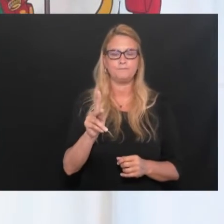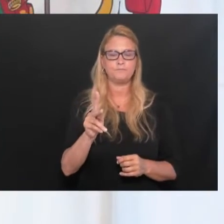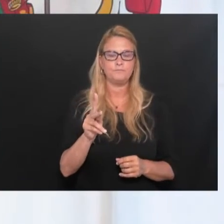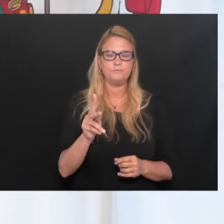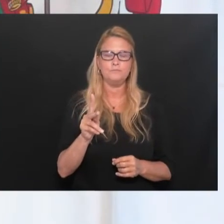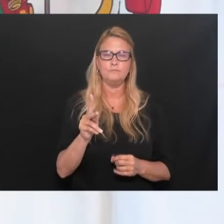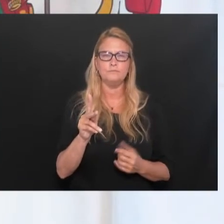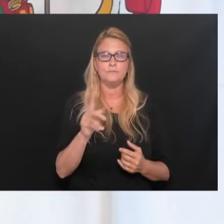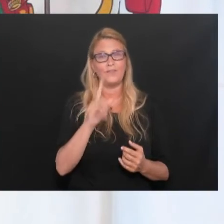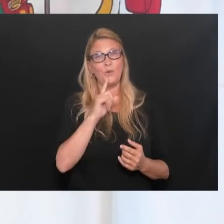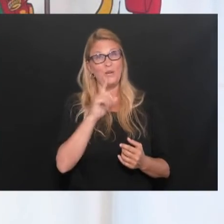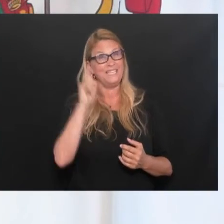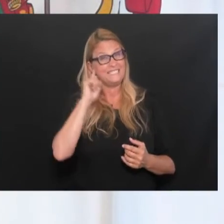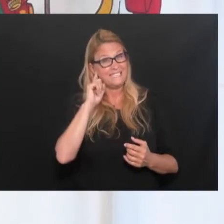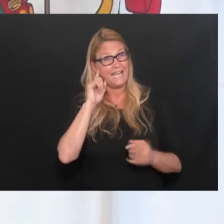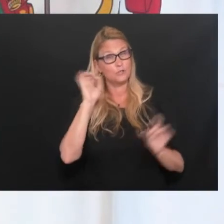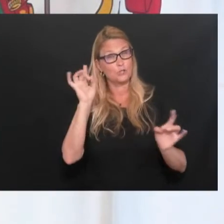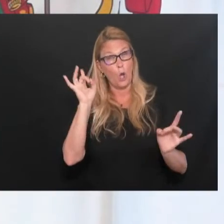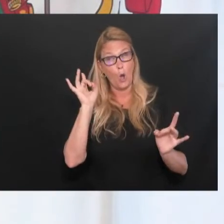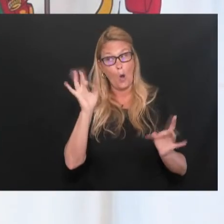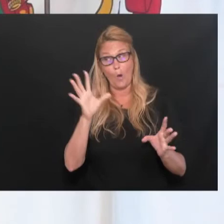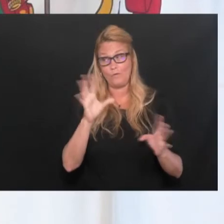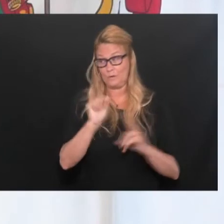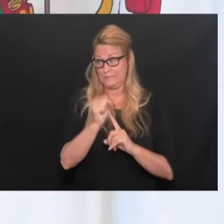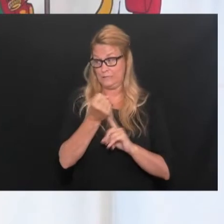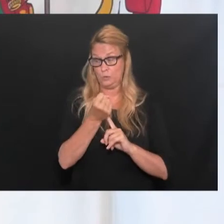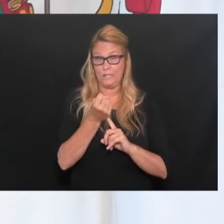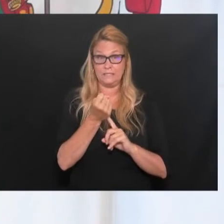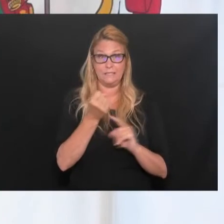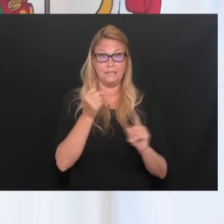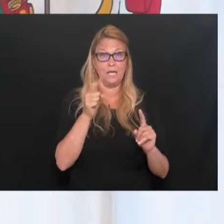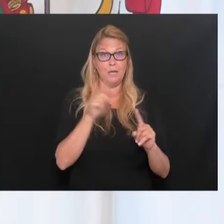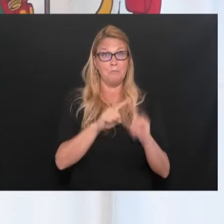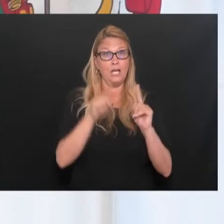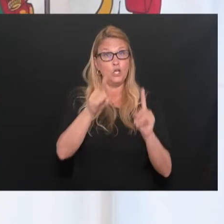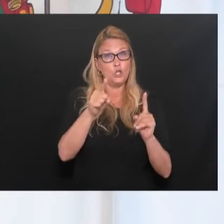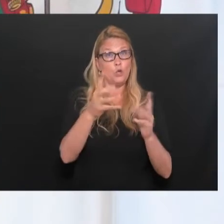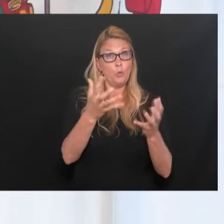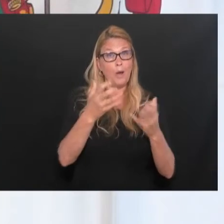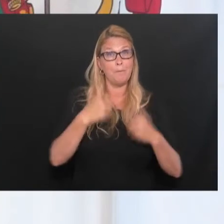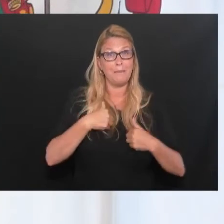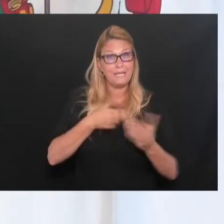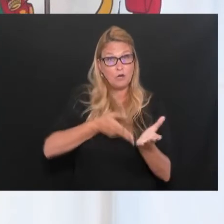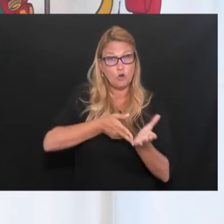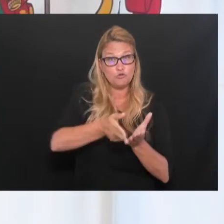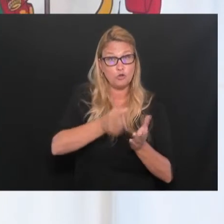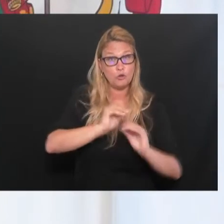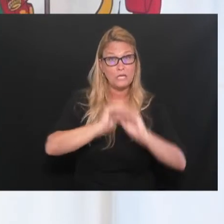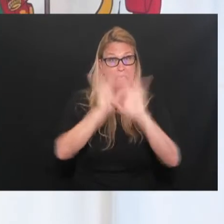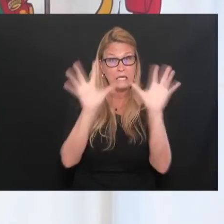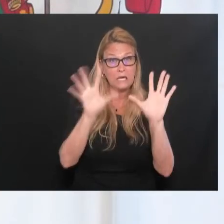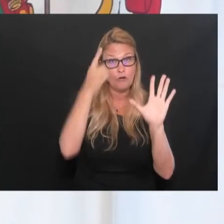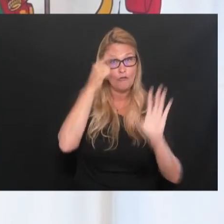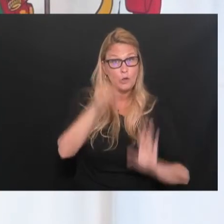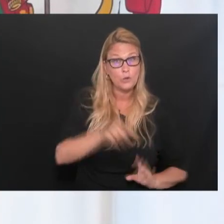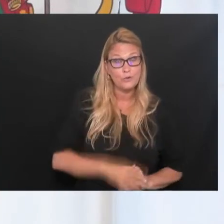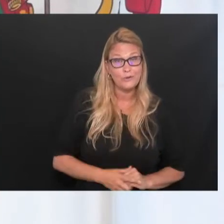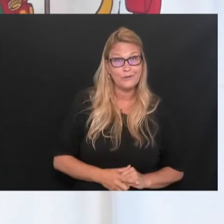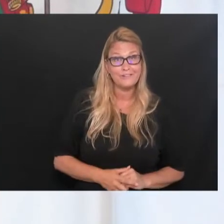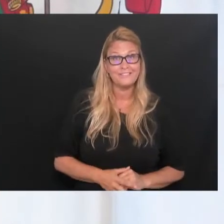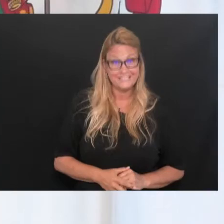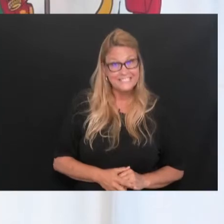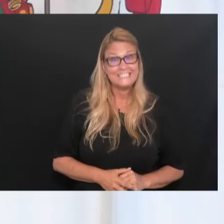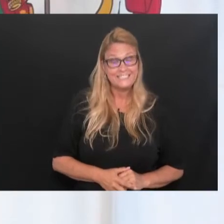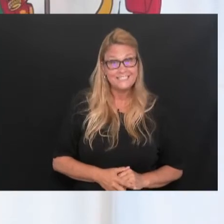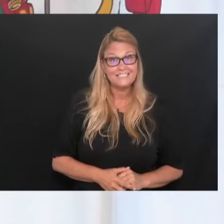sounds terrible. I mean, this is absolutely sounds terrible, but you count on me to tell you the truth, do you not, over and over? And I think